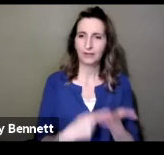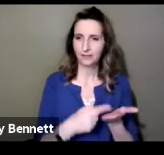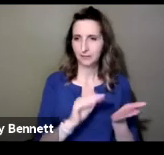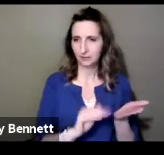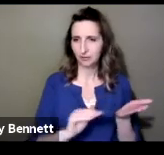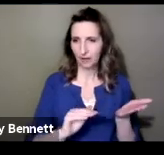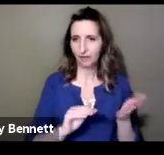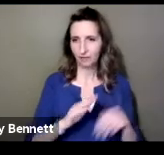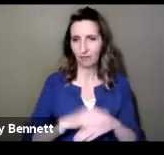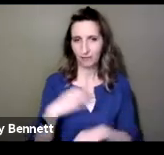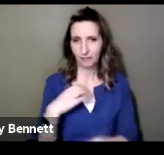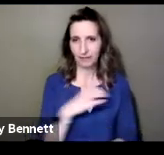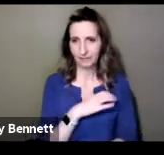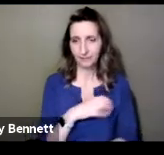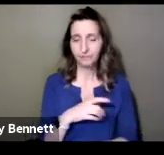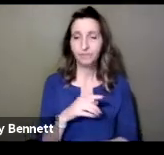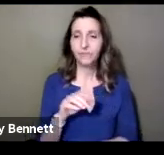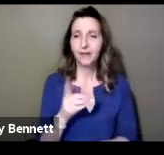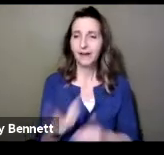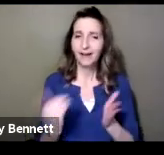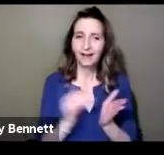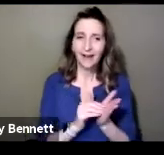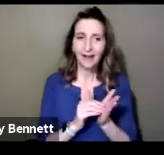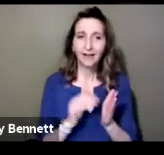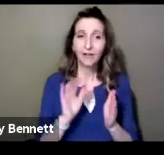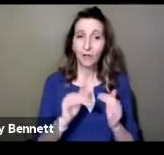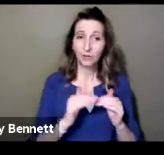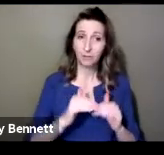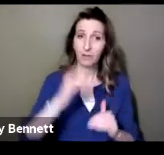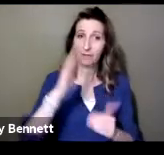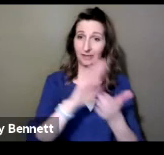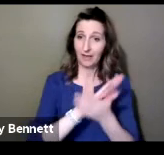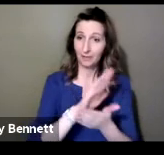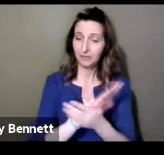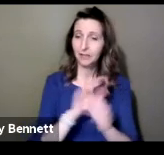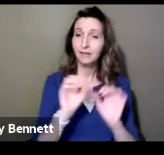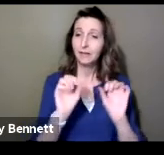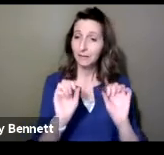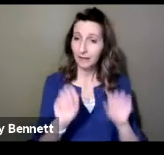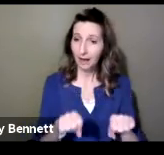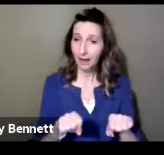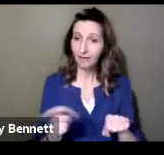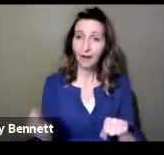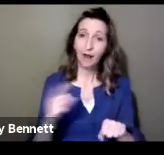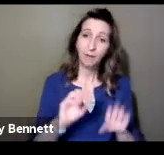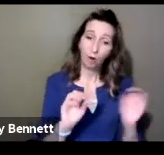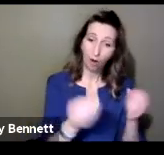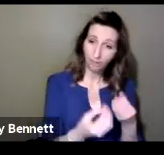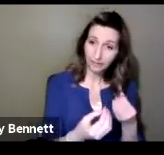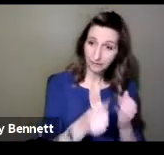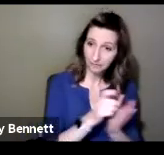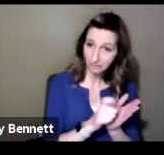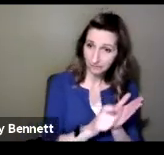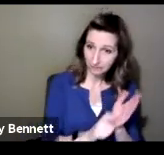committee. Again, the above documents could be retrieved and submitted in our office. You guys could come in.